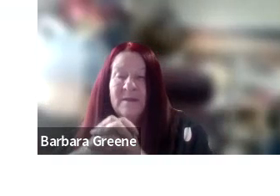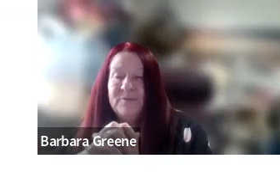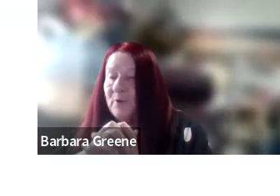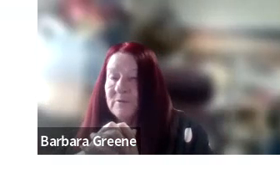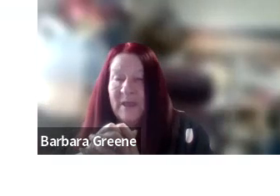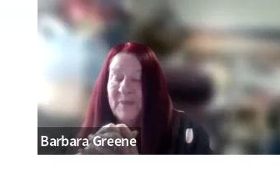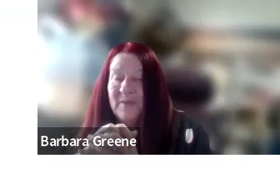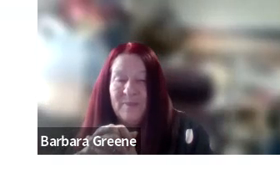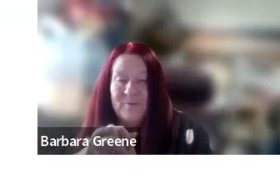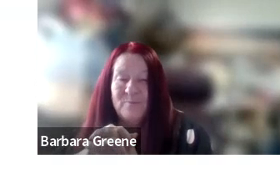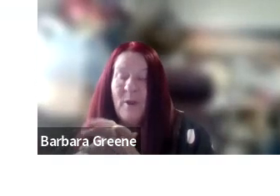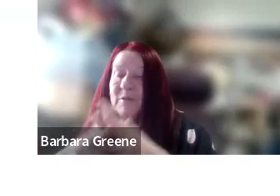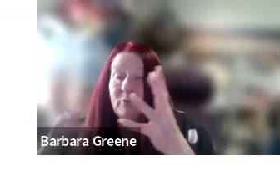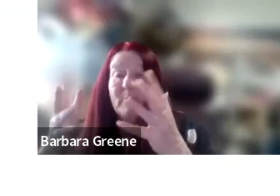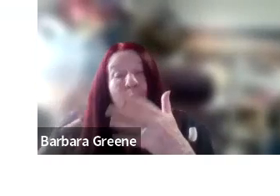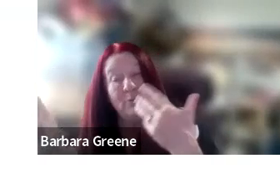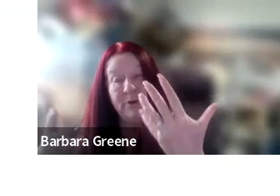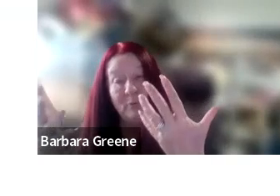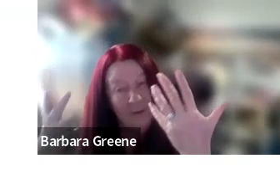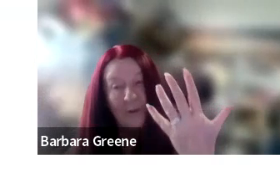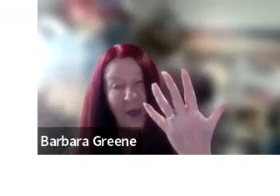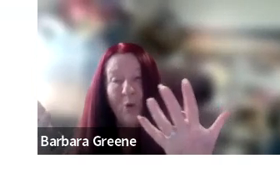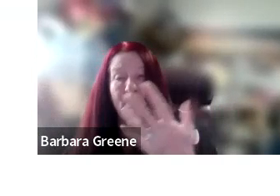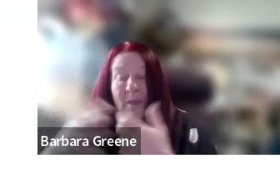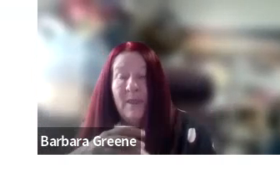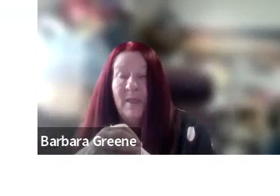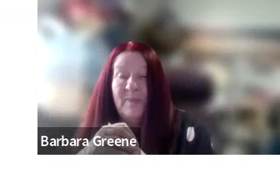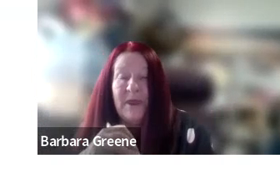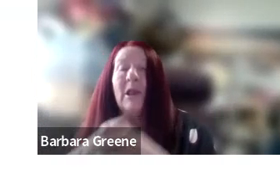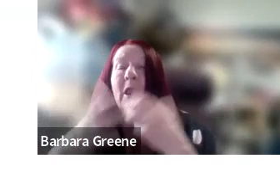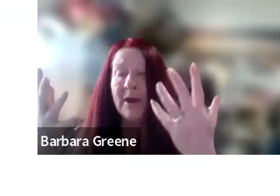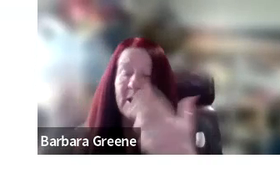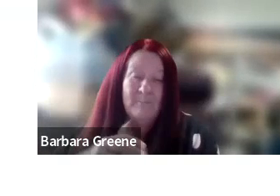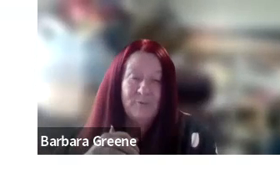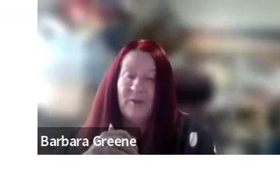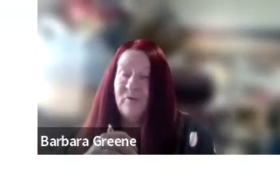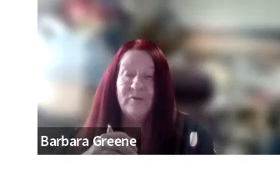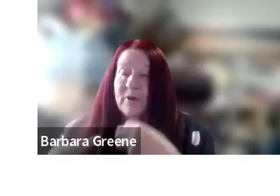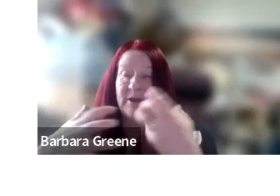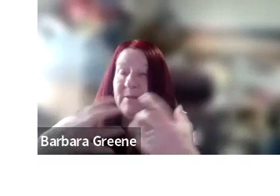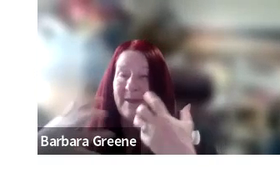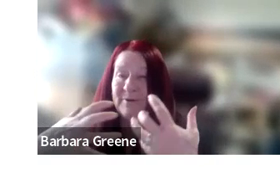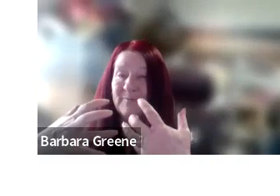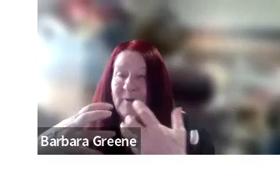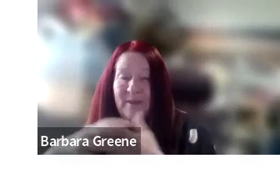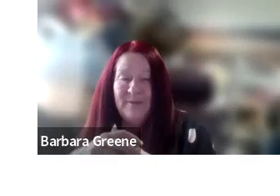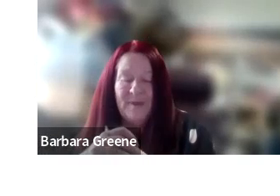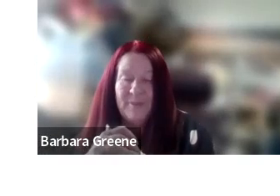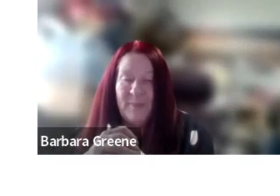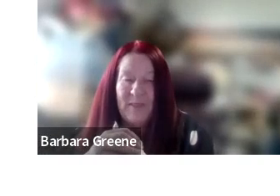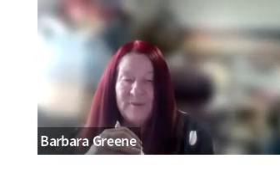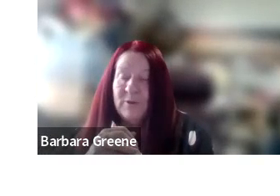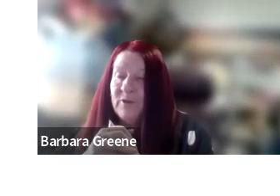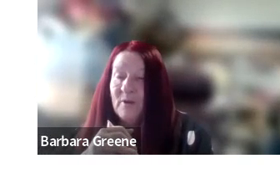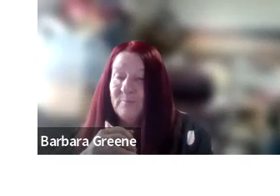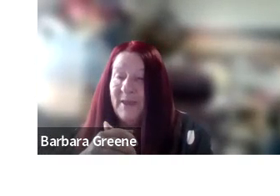And certainly I think there's probably room, and we hope that a lot of conversations are going to come out of some of